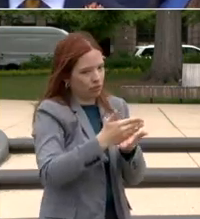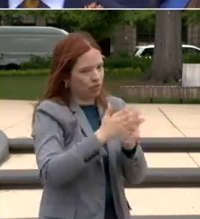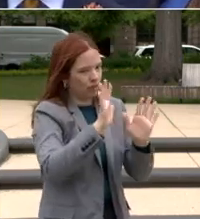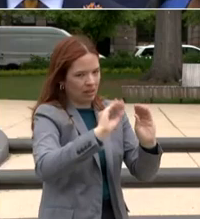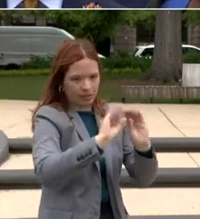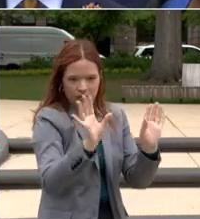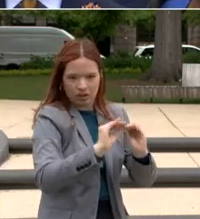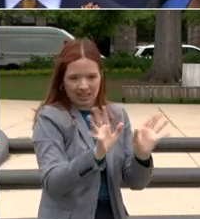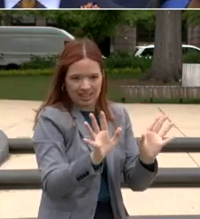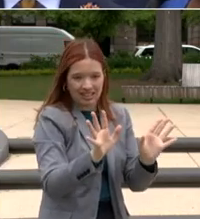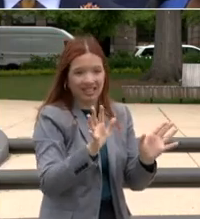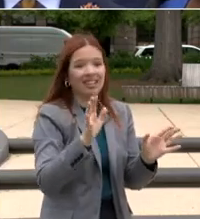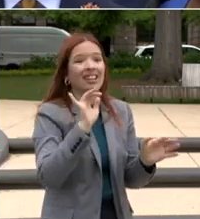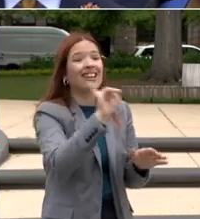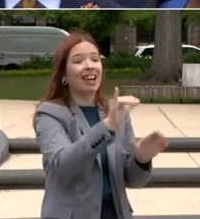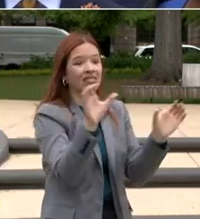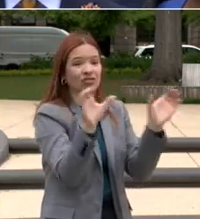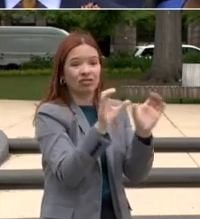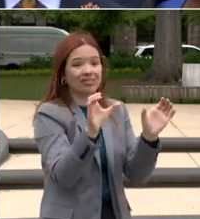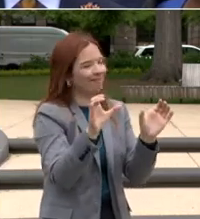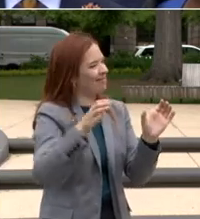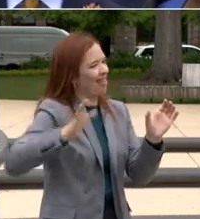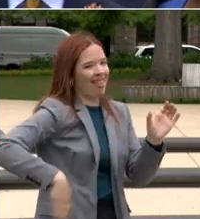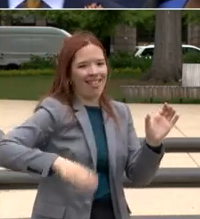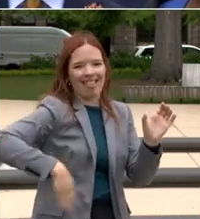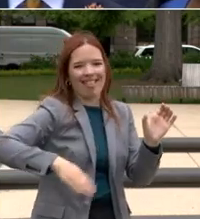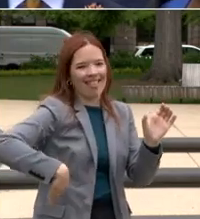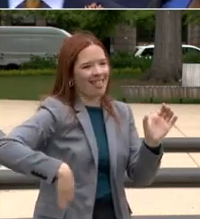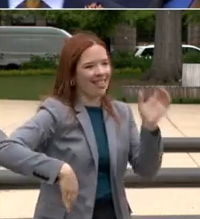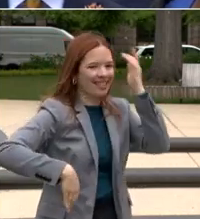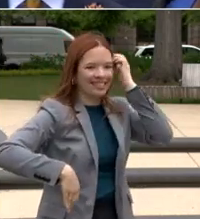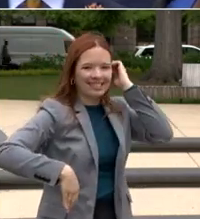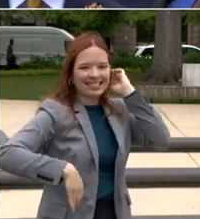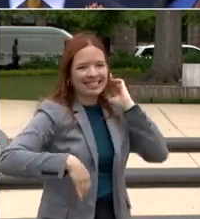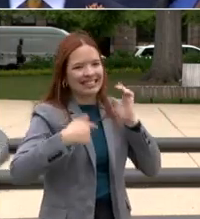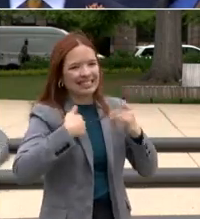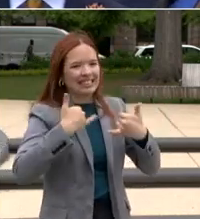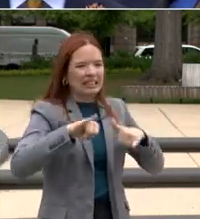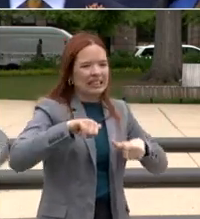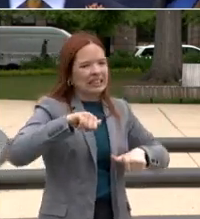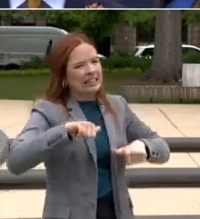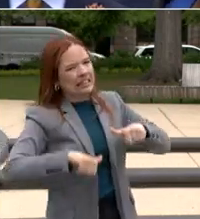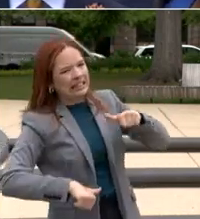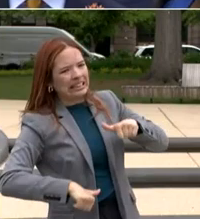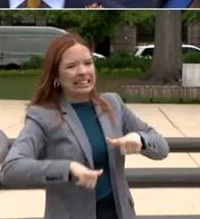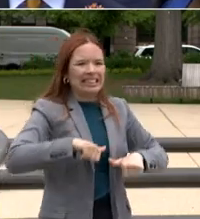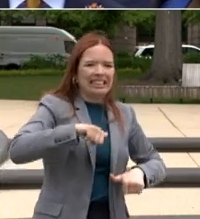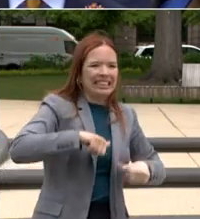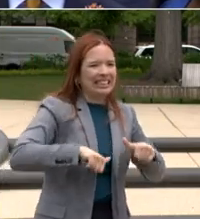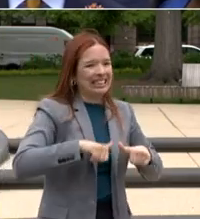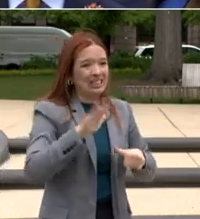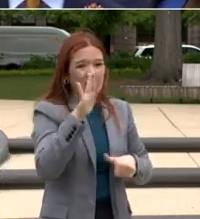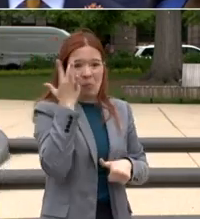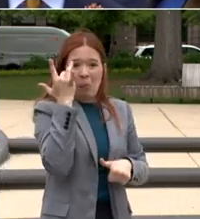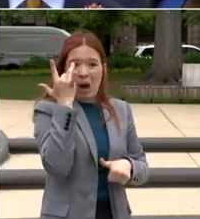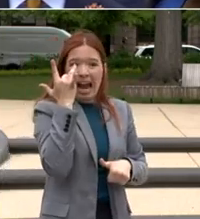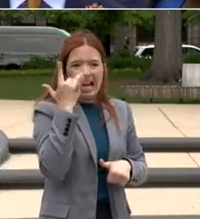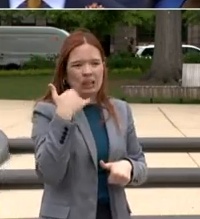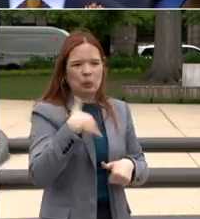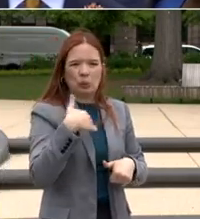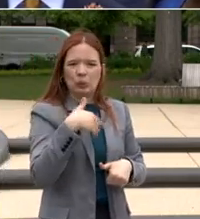certification did not go through. I was uneasy with it at the time because I don't think that that's a responsible way to make budget